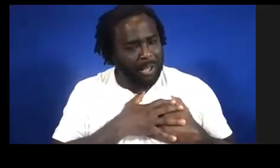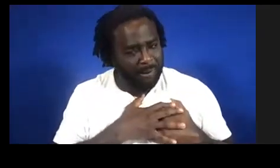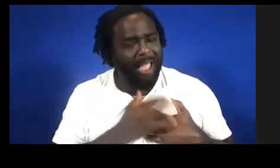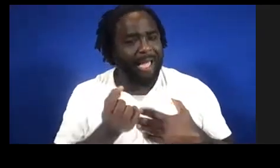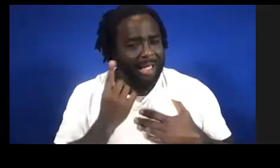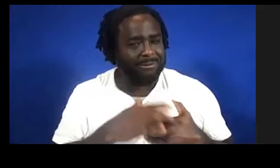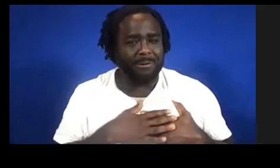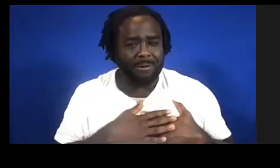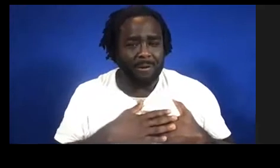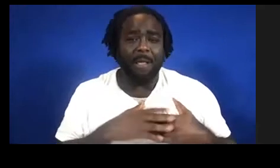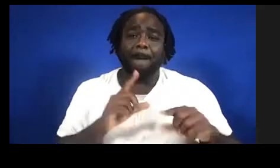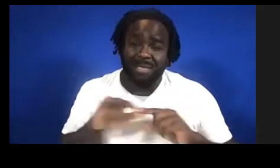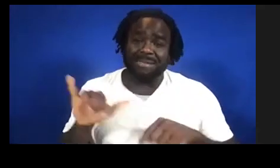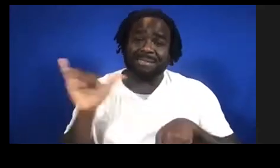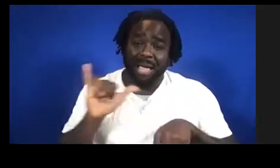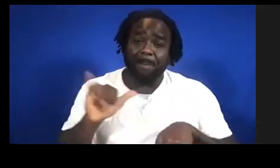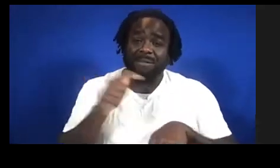sinking?